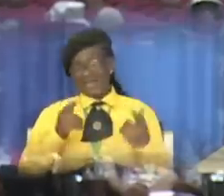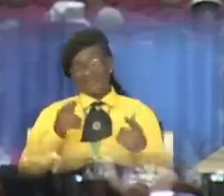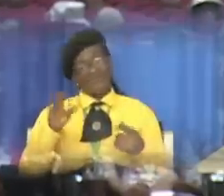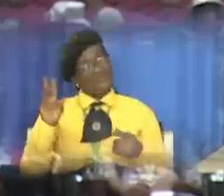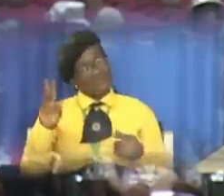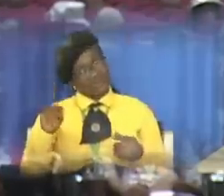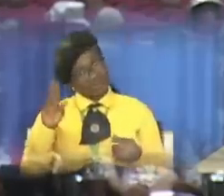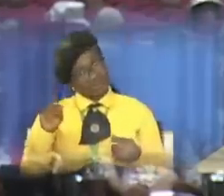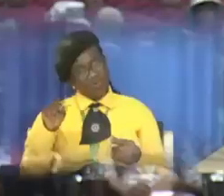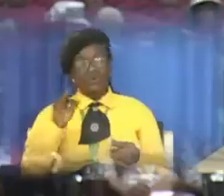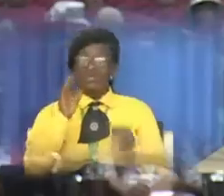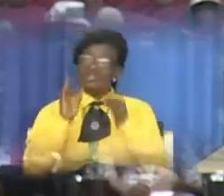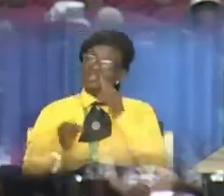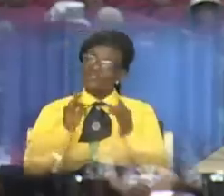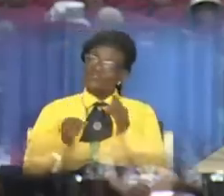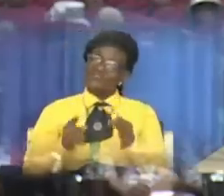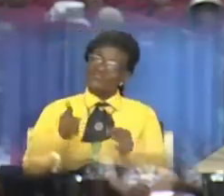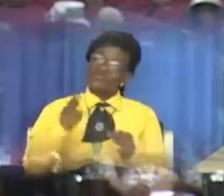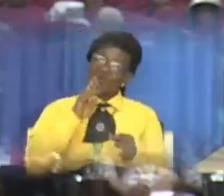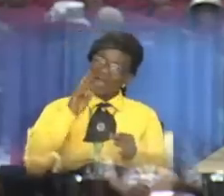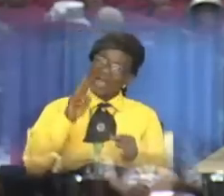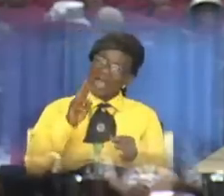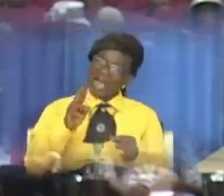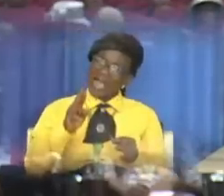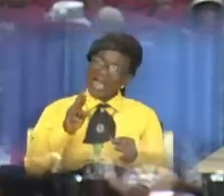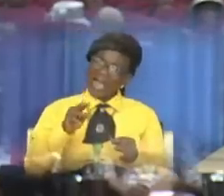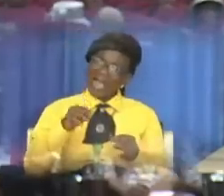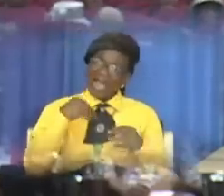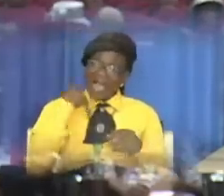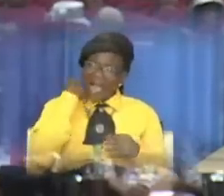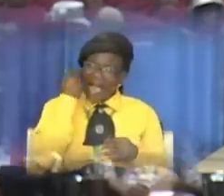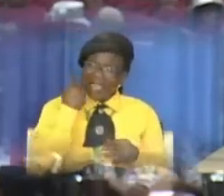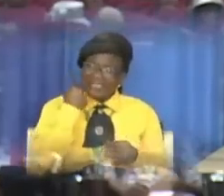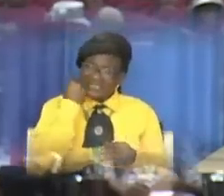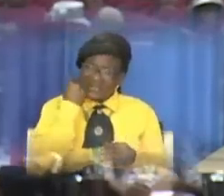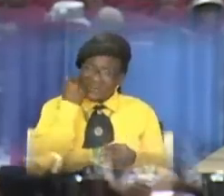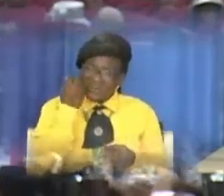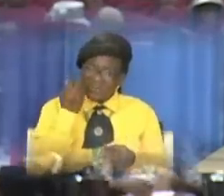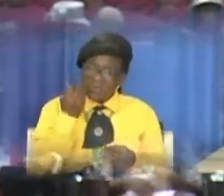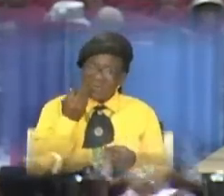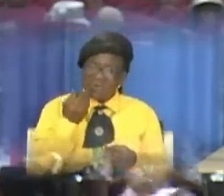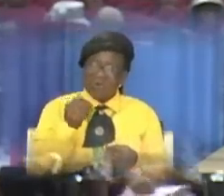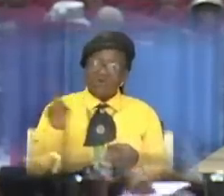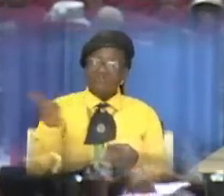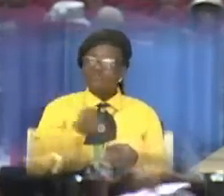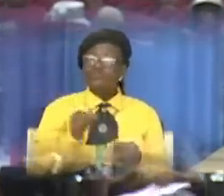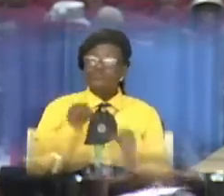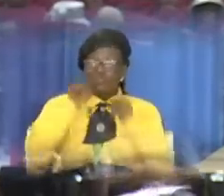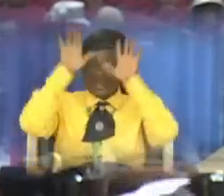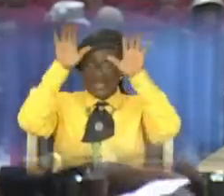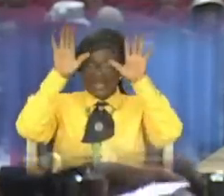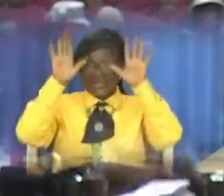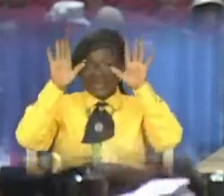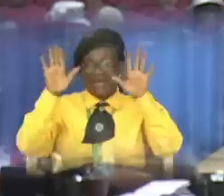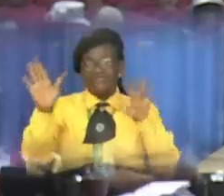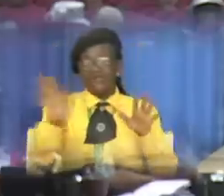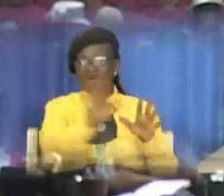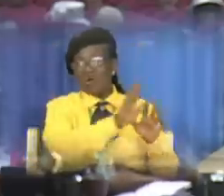If you are a harlot and you are surrendering your life to Jesus Christ, you are saying bye-bye to harlotry.